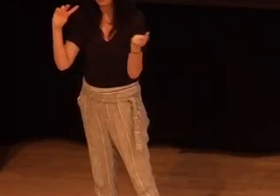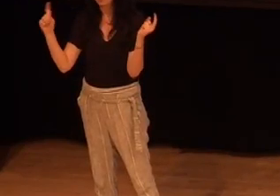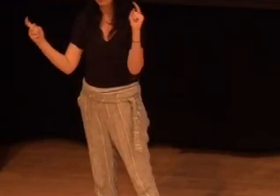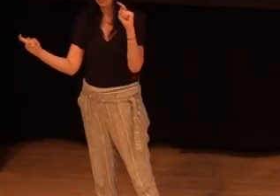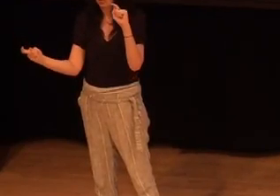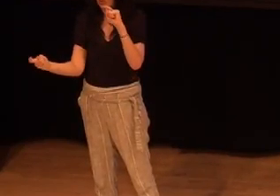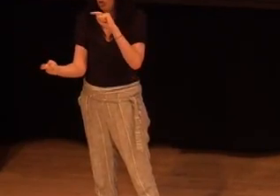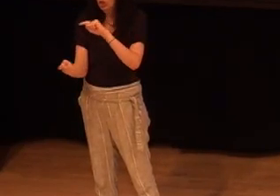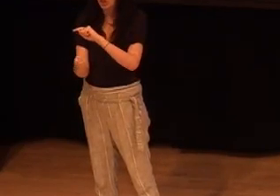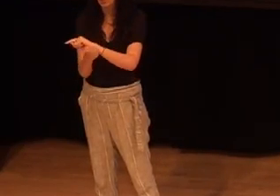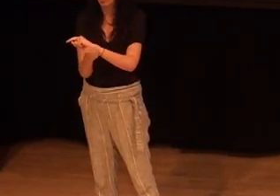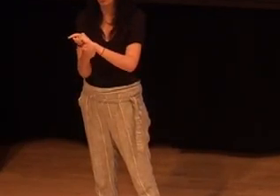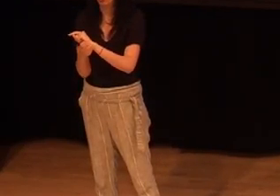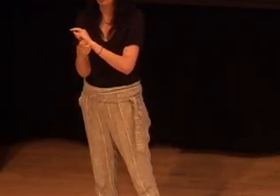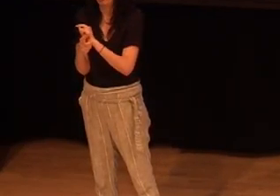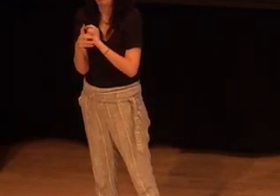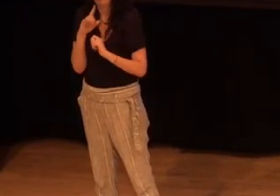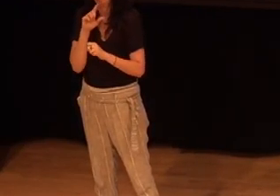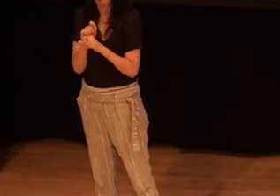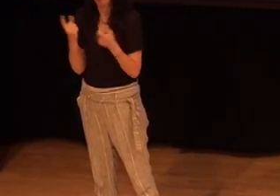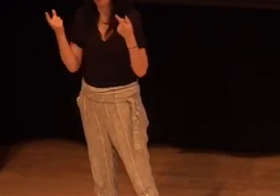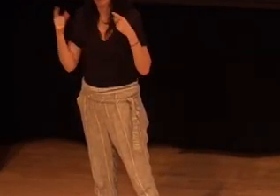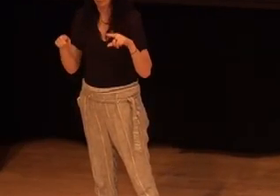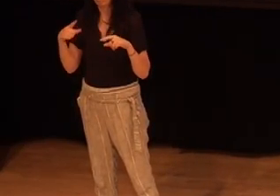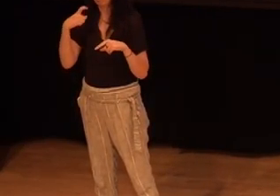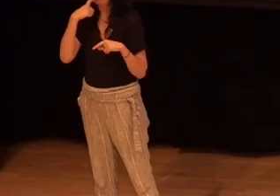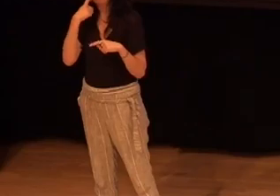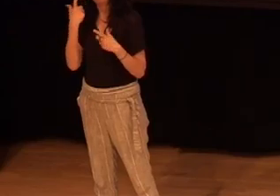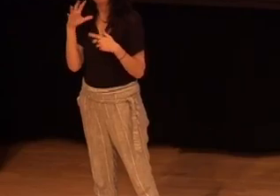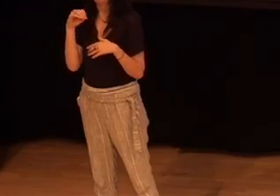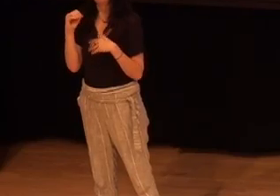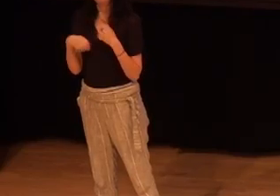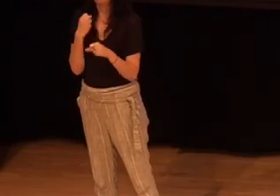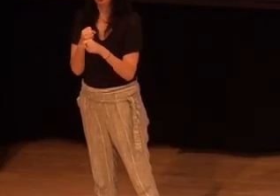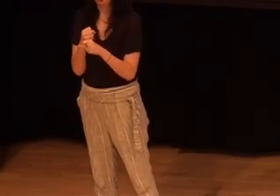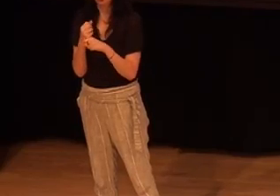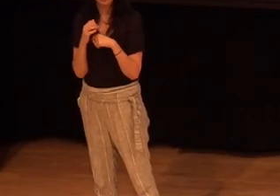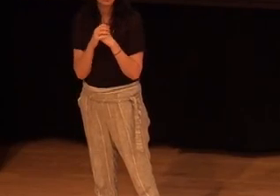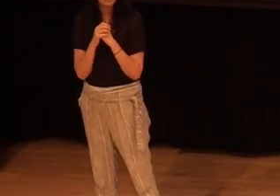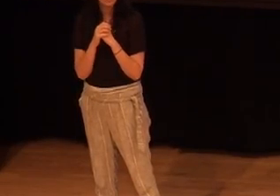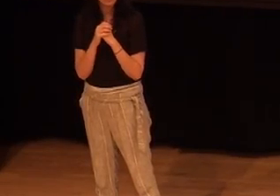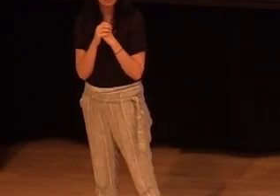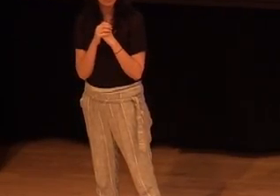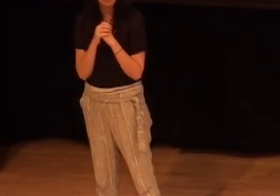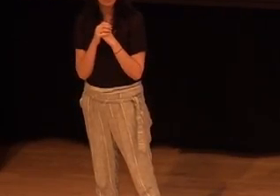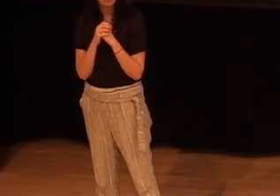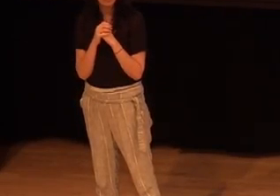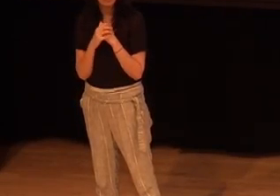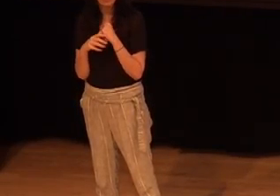we have brought into being in this city in the last 50 years. If you could be dropped into the city